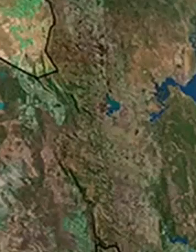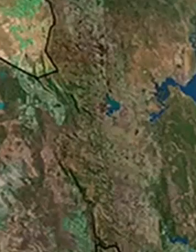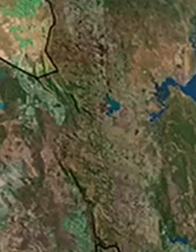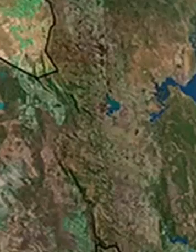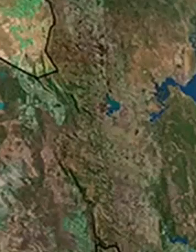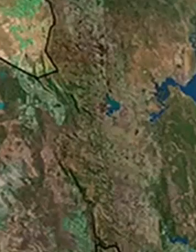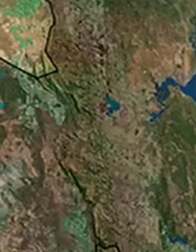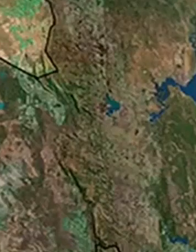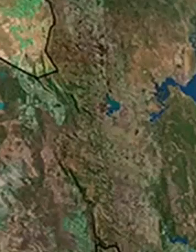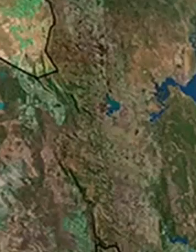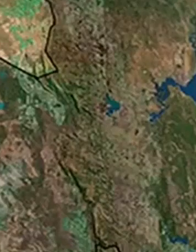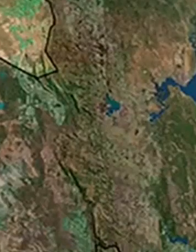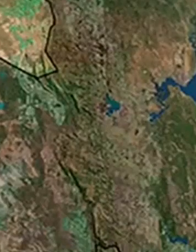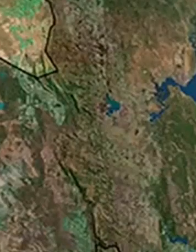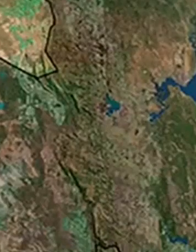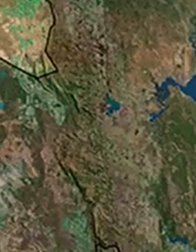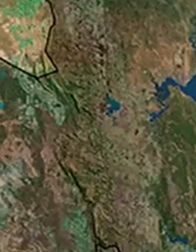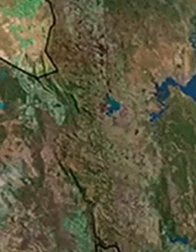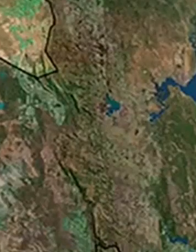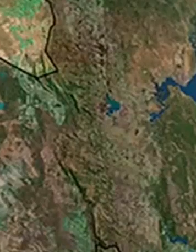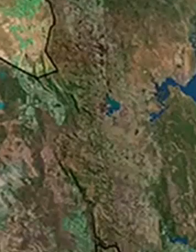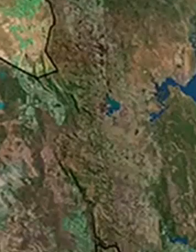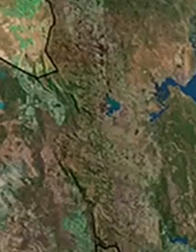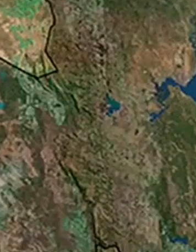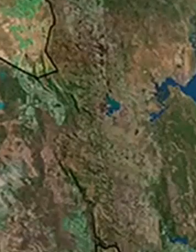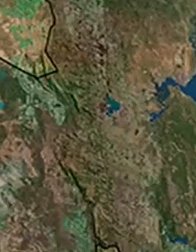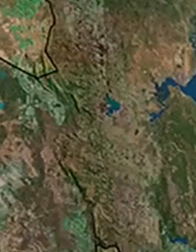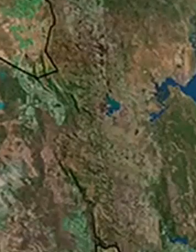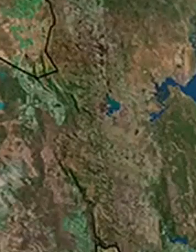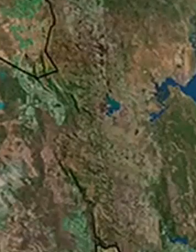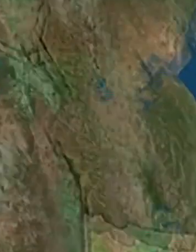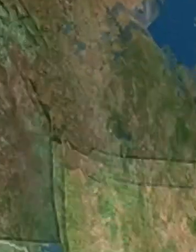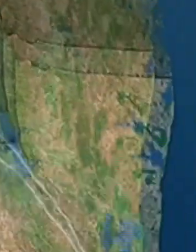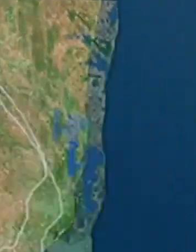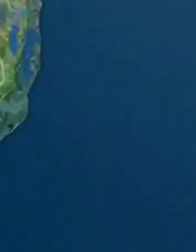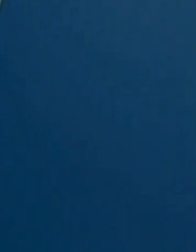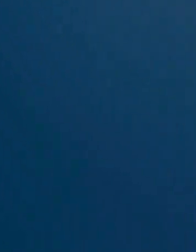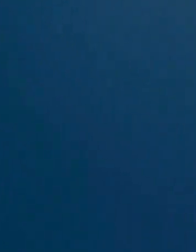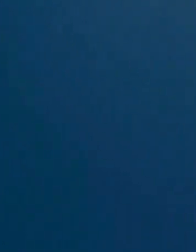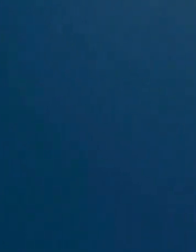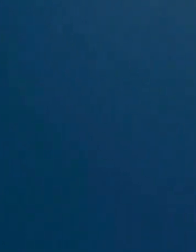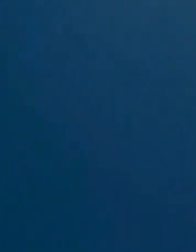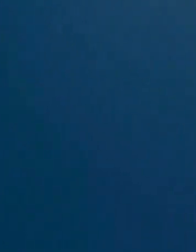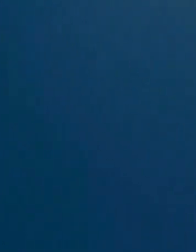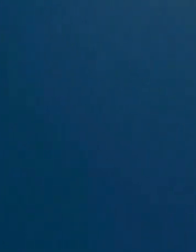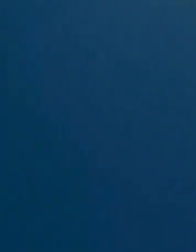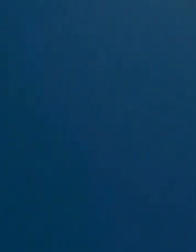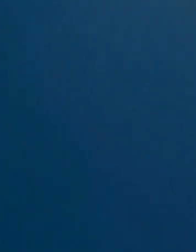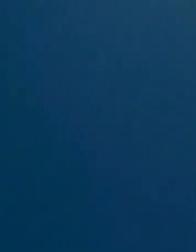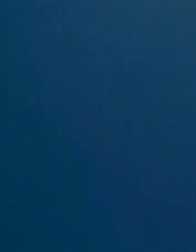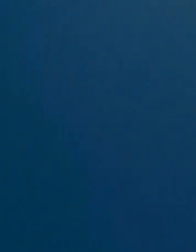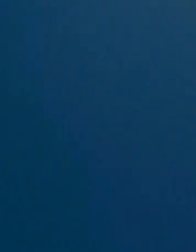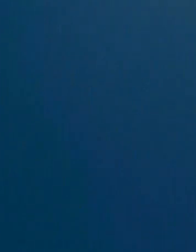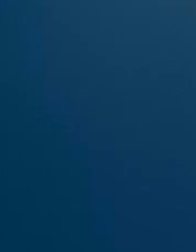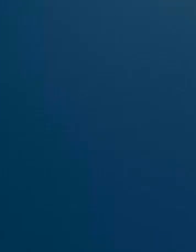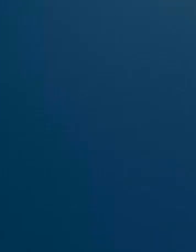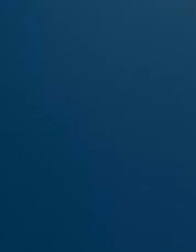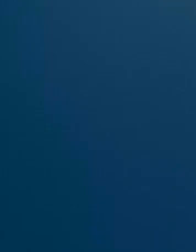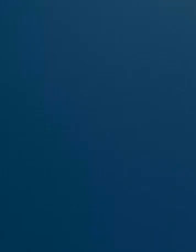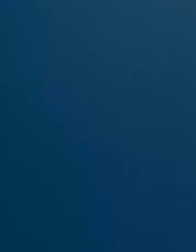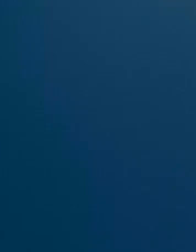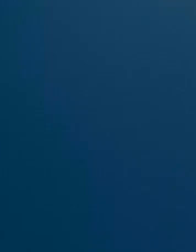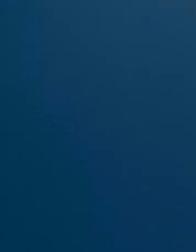di le 12 le borataro me re lebelle province ya Mono Gauteng go bontsha fa go tlana le tlhabeletse tsifale le fale me Pretoria tle bike me go digata